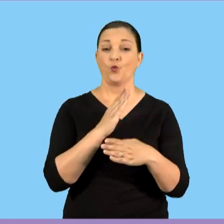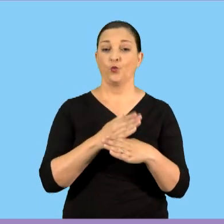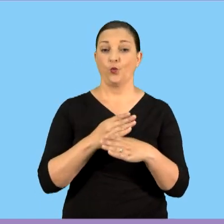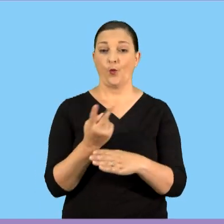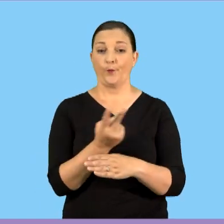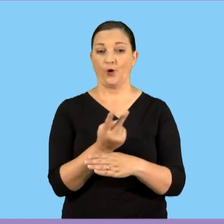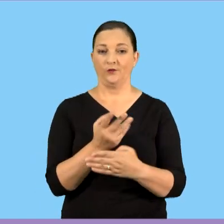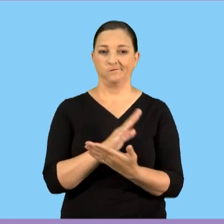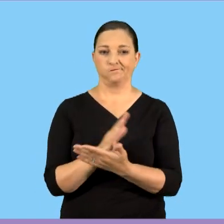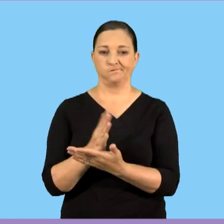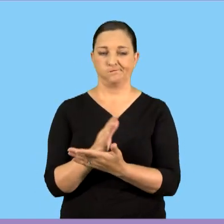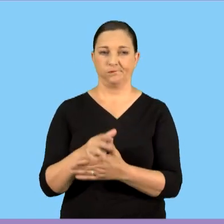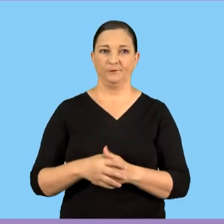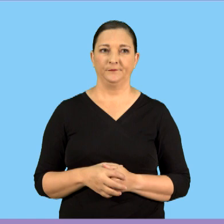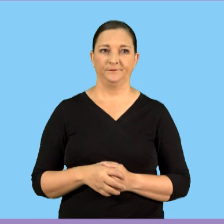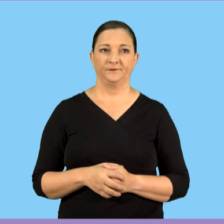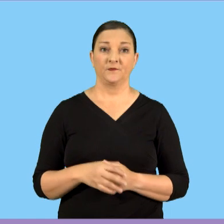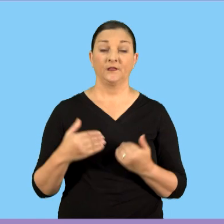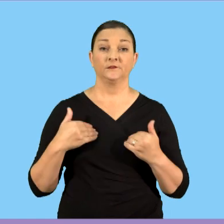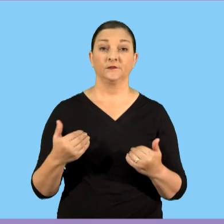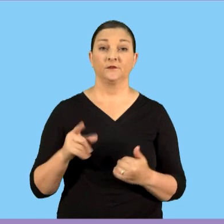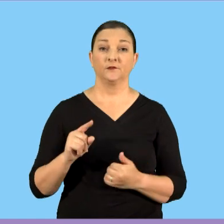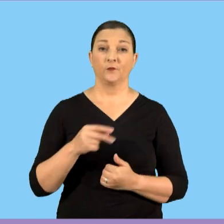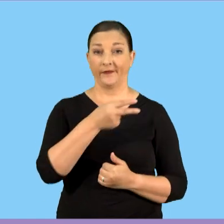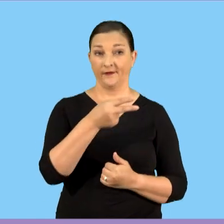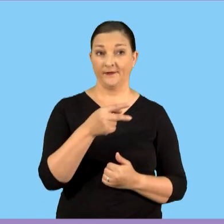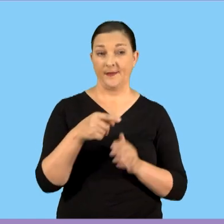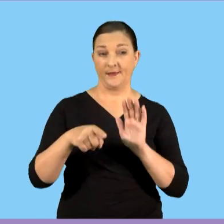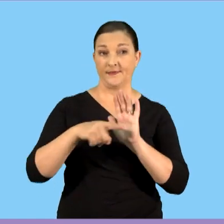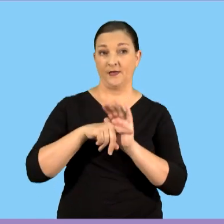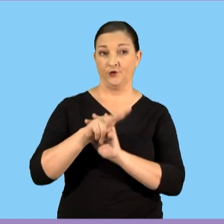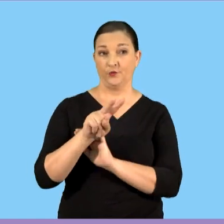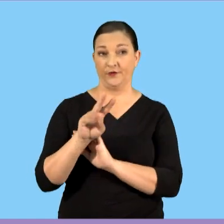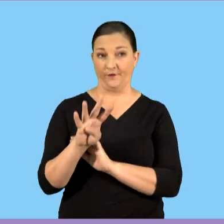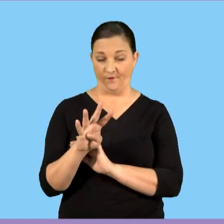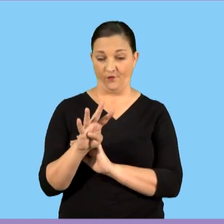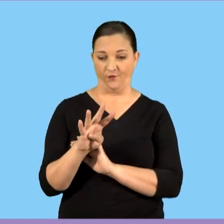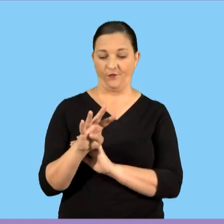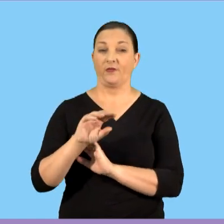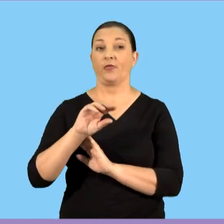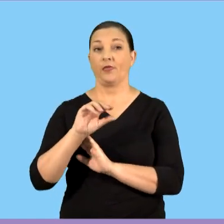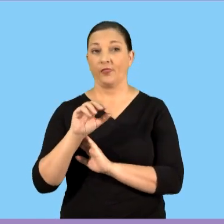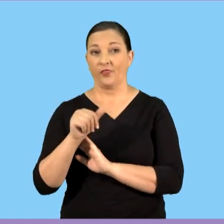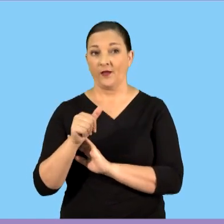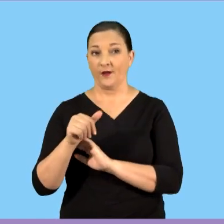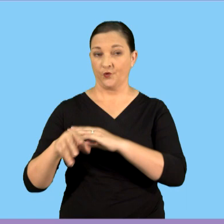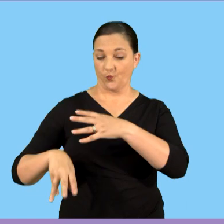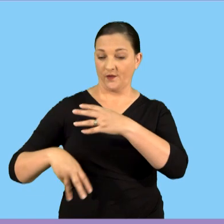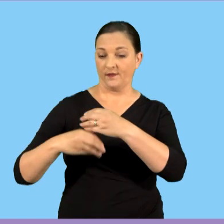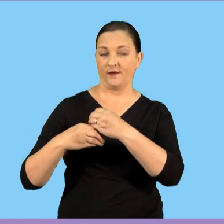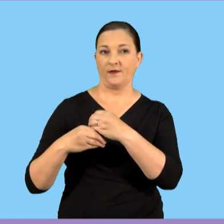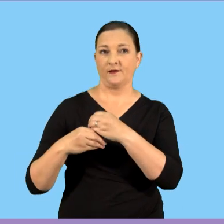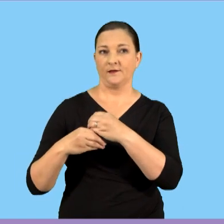and subtraction signs. So we are going to start here with the negative 24. Then we